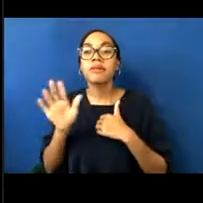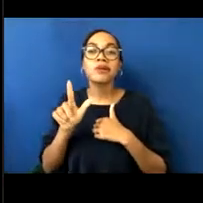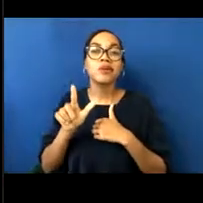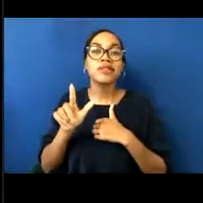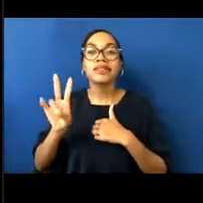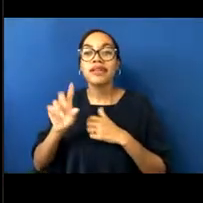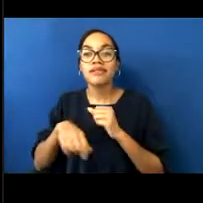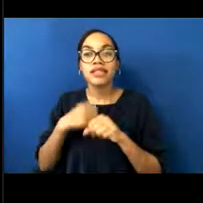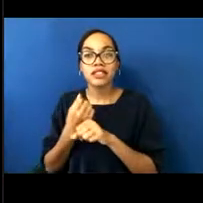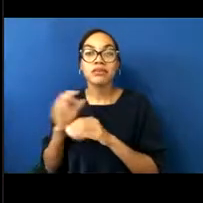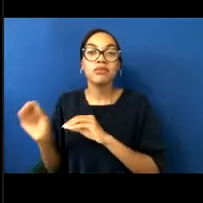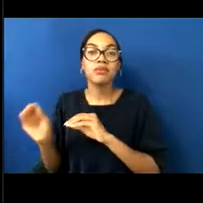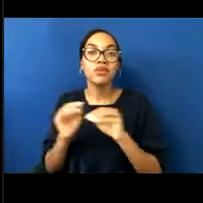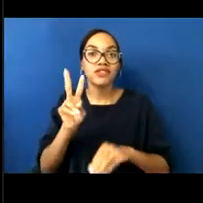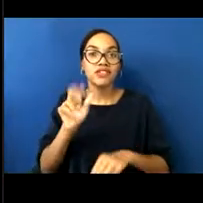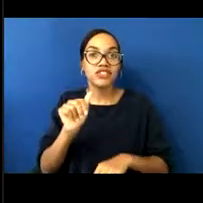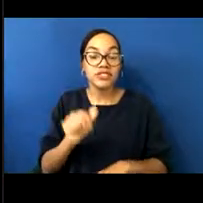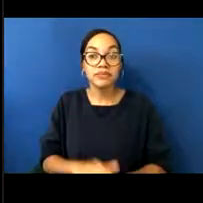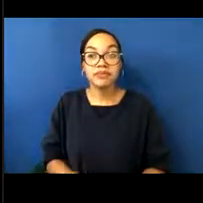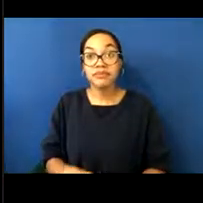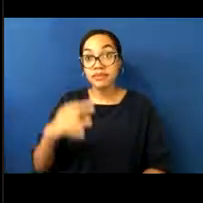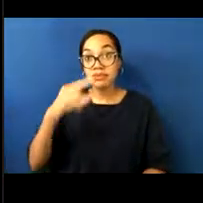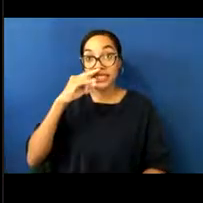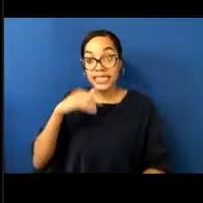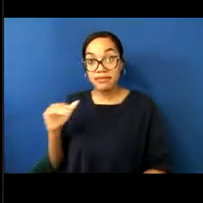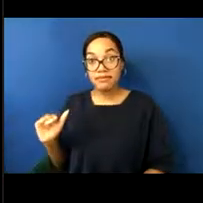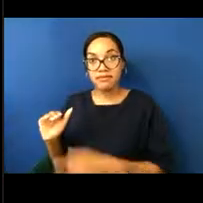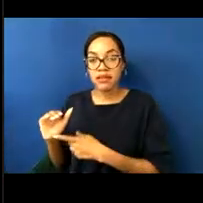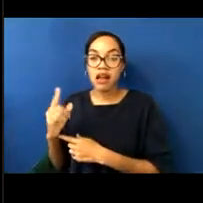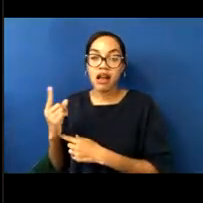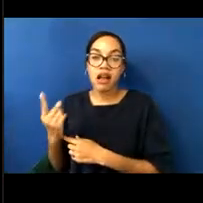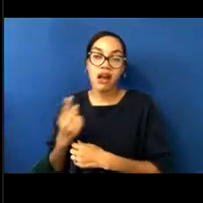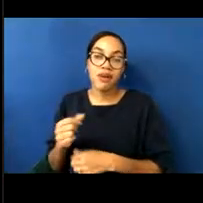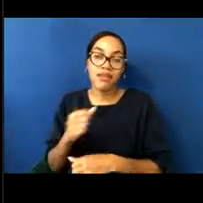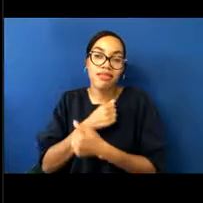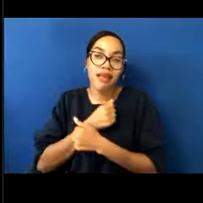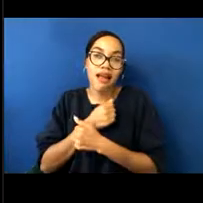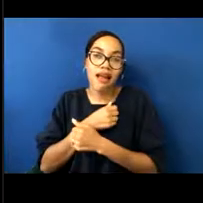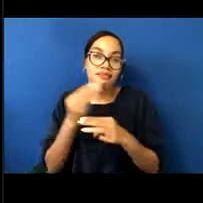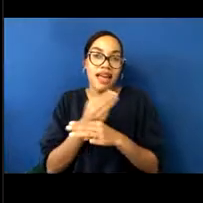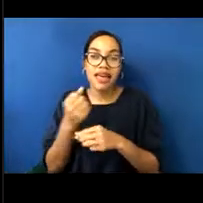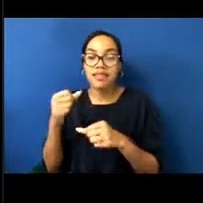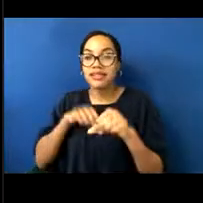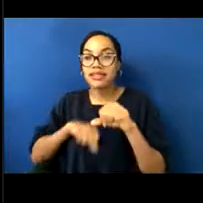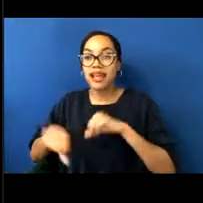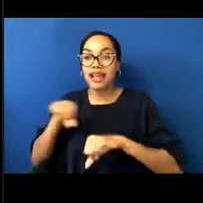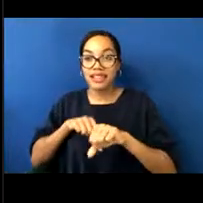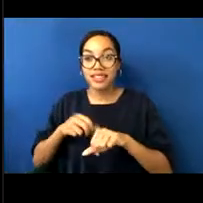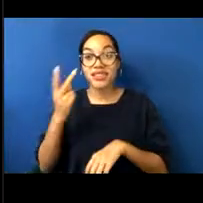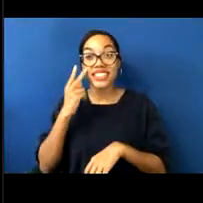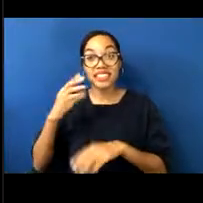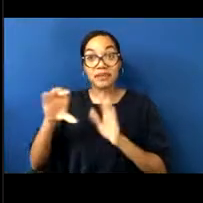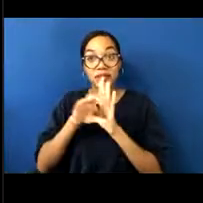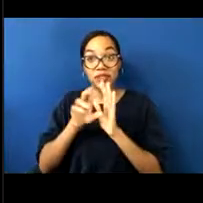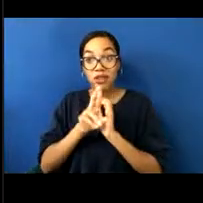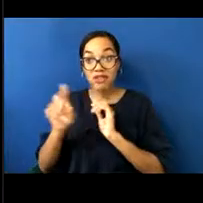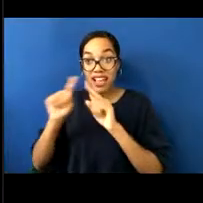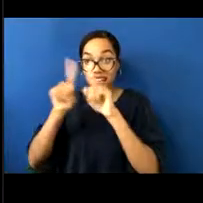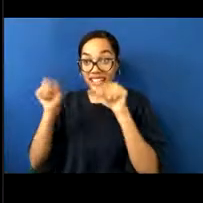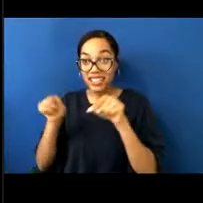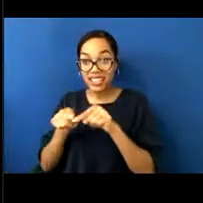kid, I always liked math and science. In fact, there's the picture of me here on the right-hand side. It was when I was 10 years old back